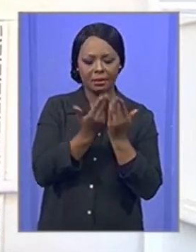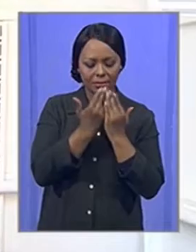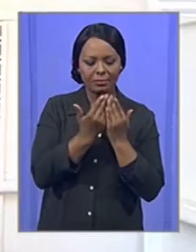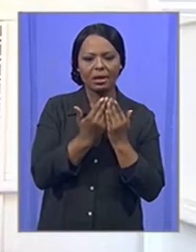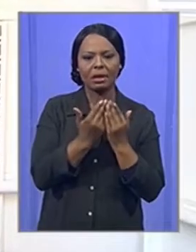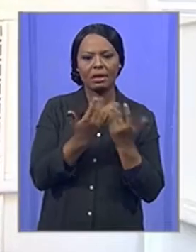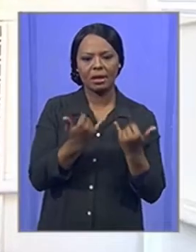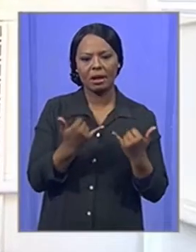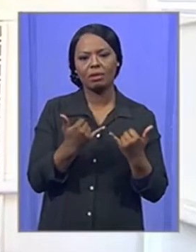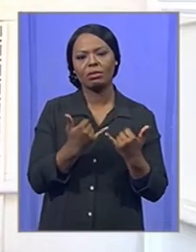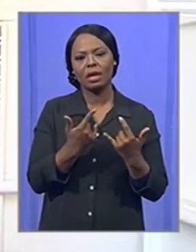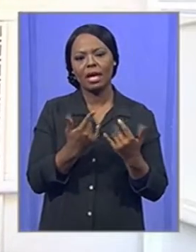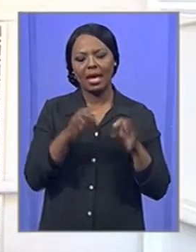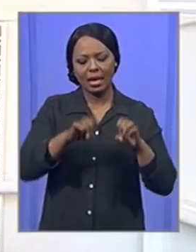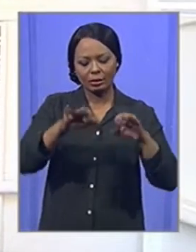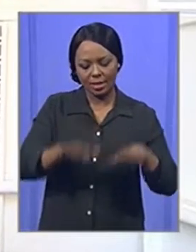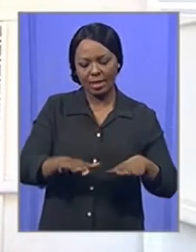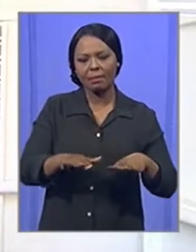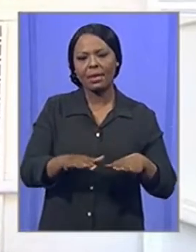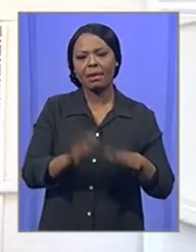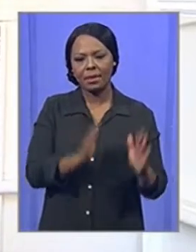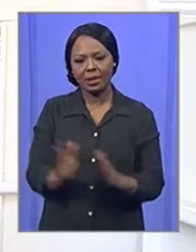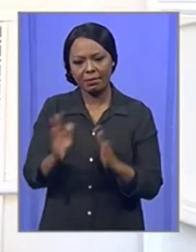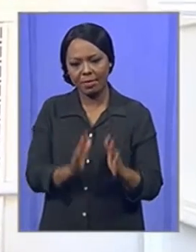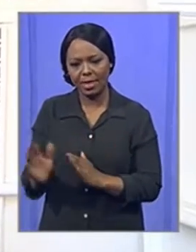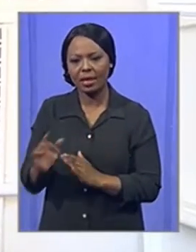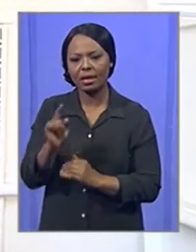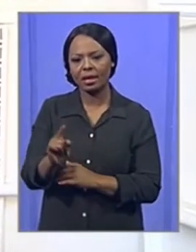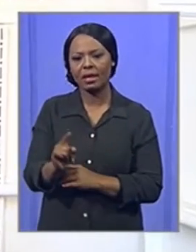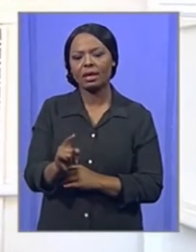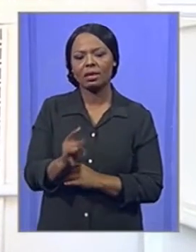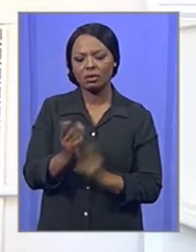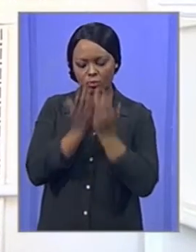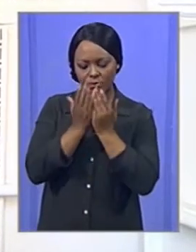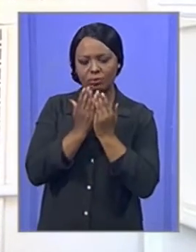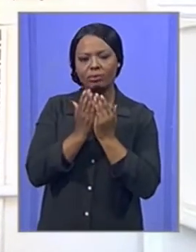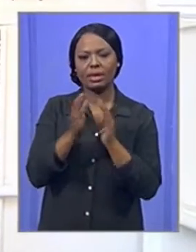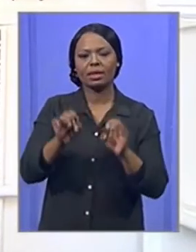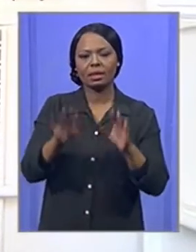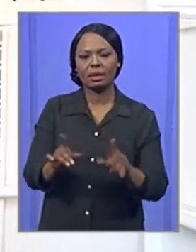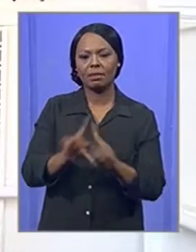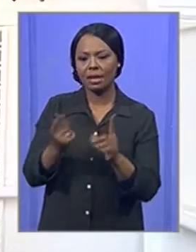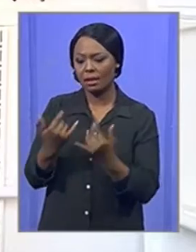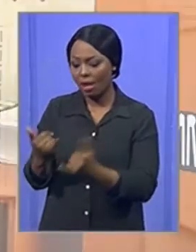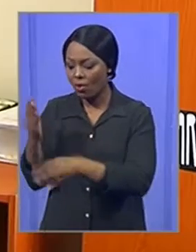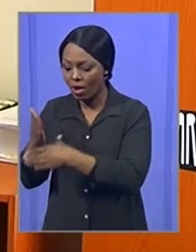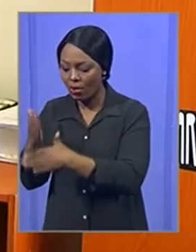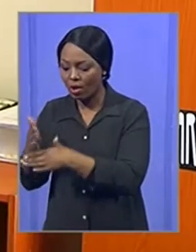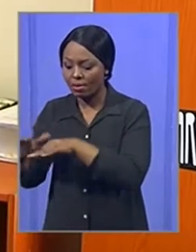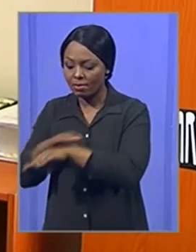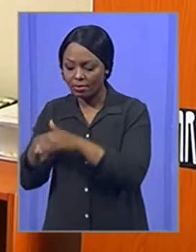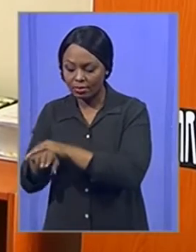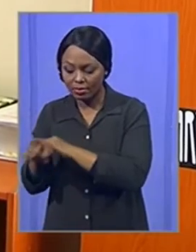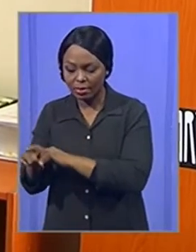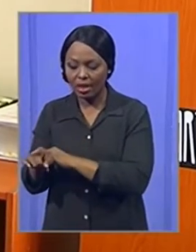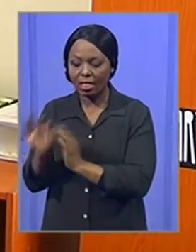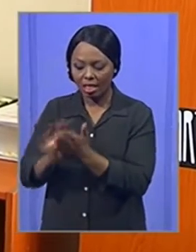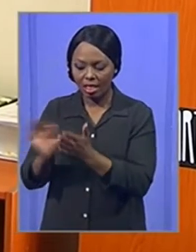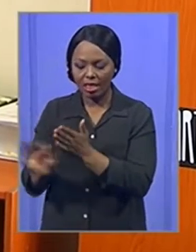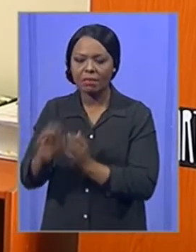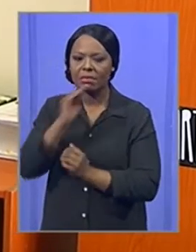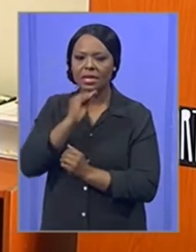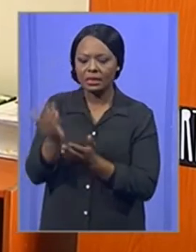time now because it's exam season and we have to prepare. So this would actually help me to have some money to save for after exams. Faith Mokhalaka yo a le